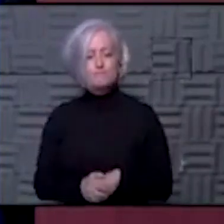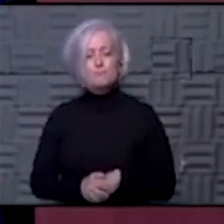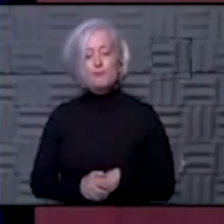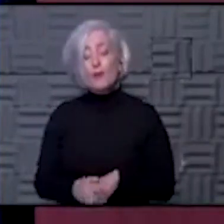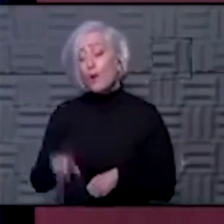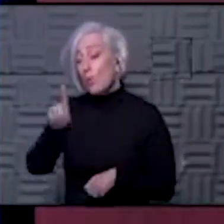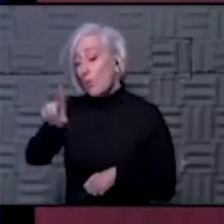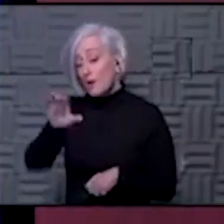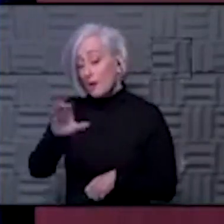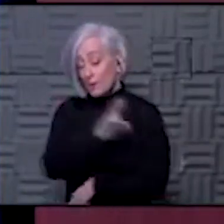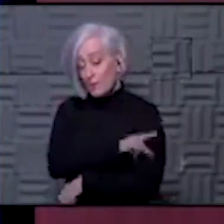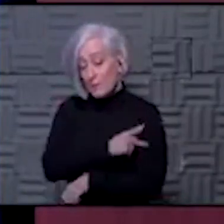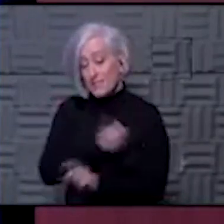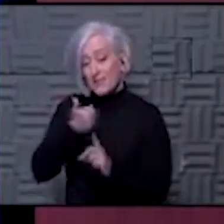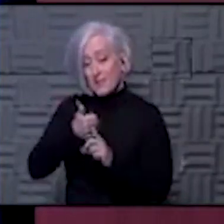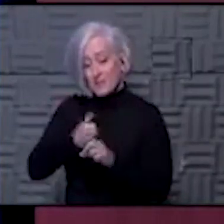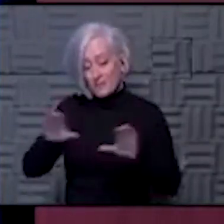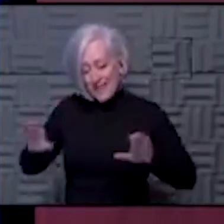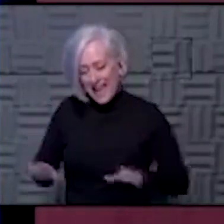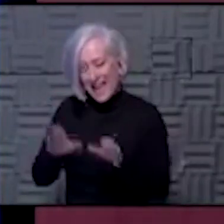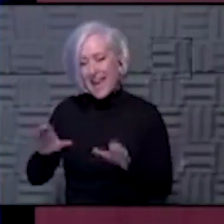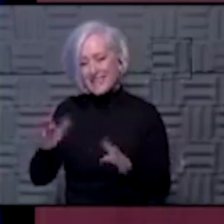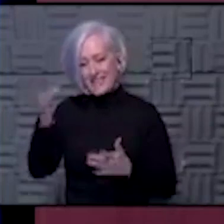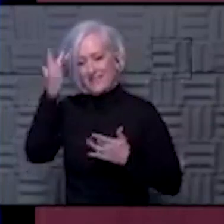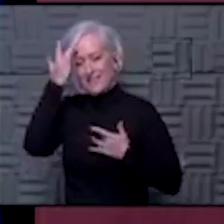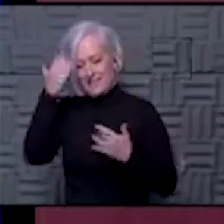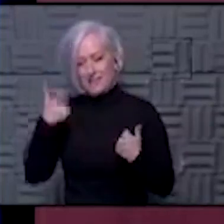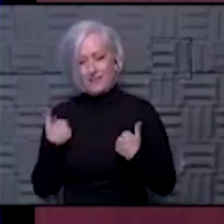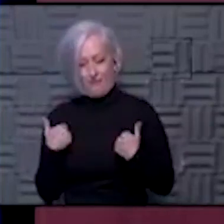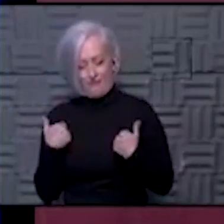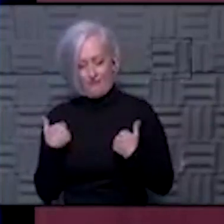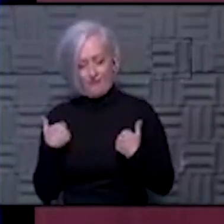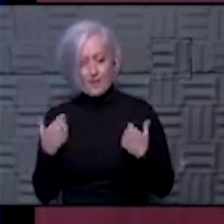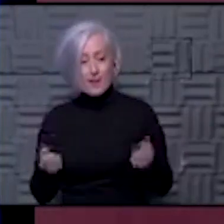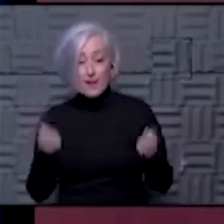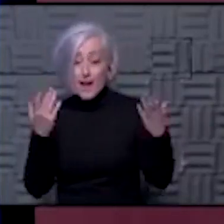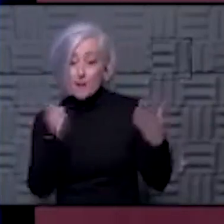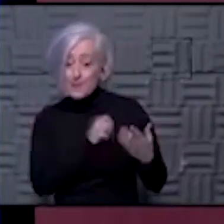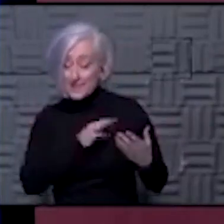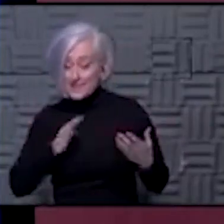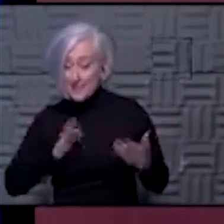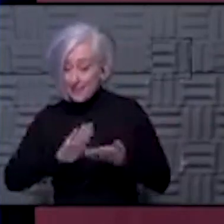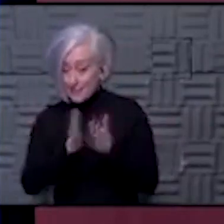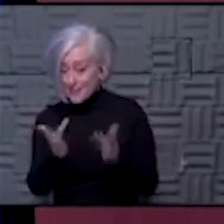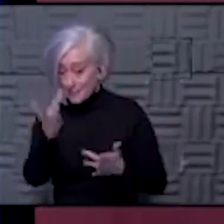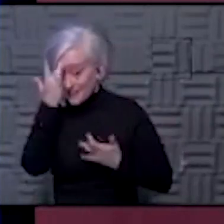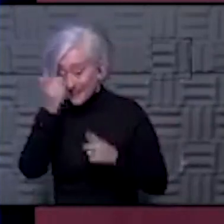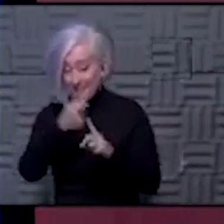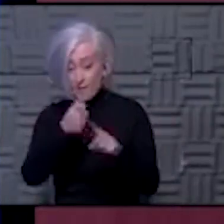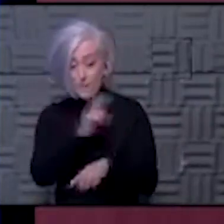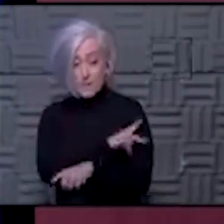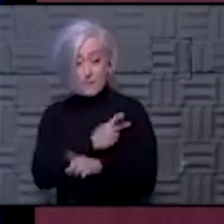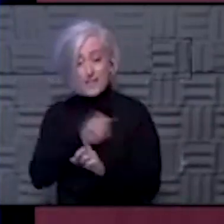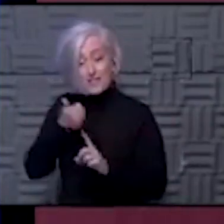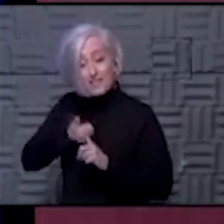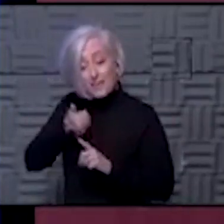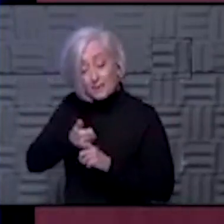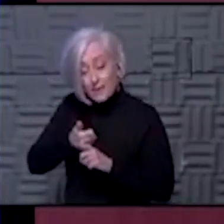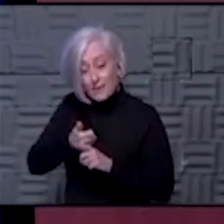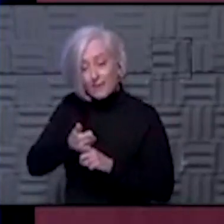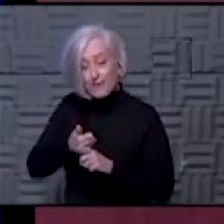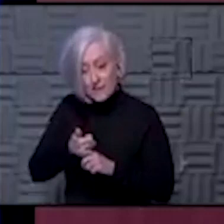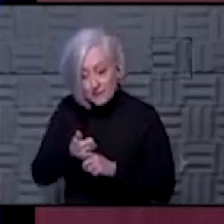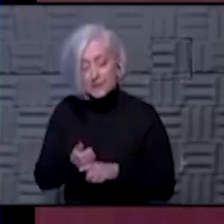100 patients with active COVID disease. How many of our staff are getting sick directly from the patients they take care of? And the answer